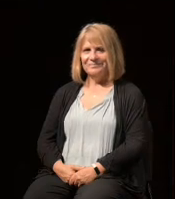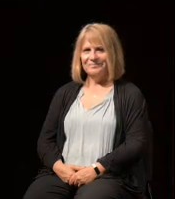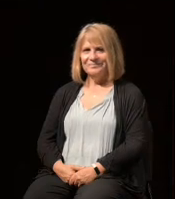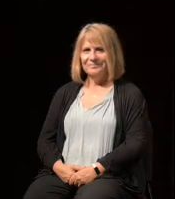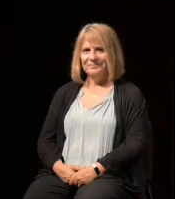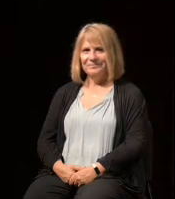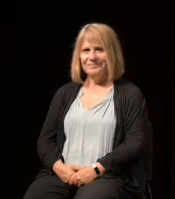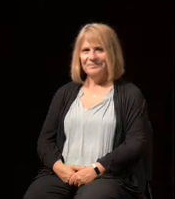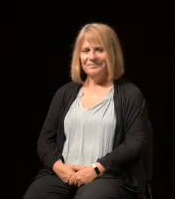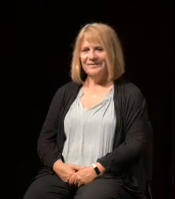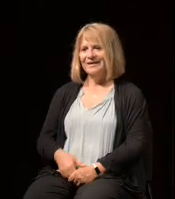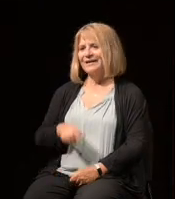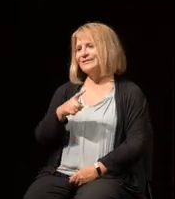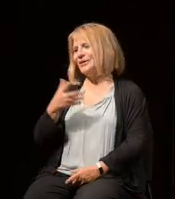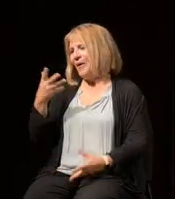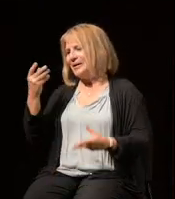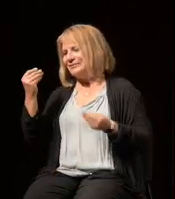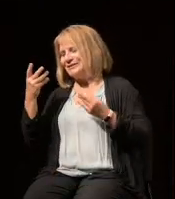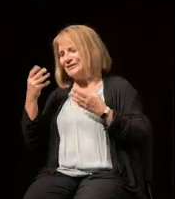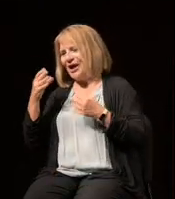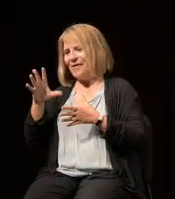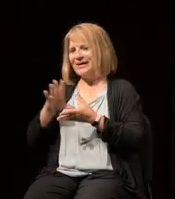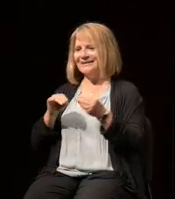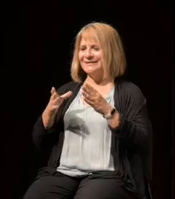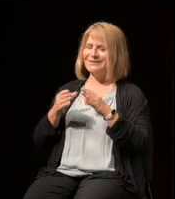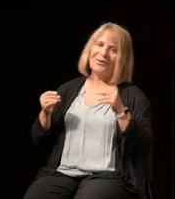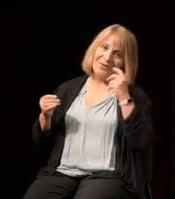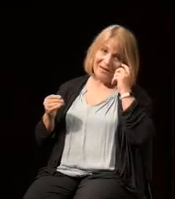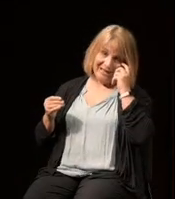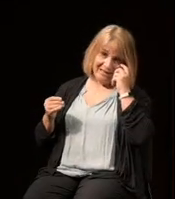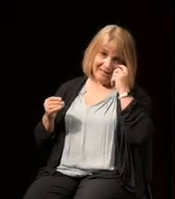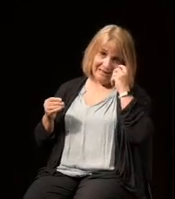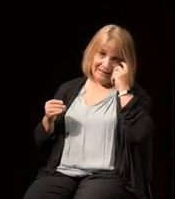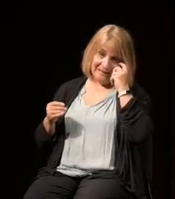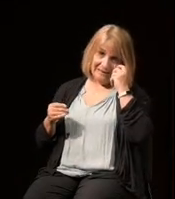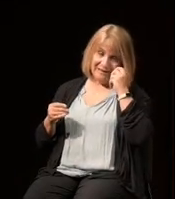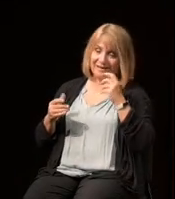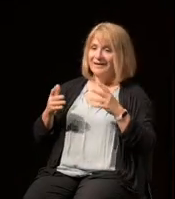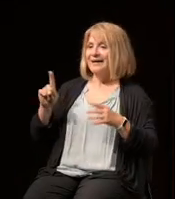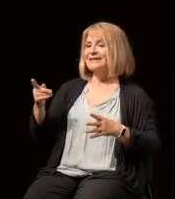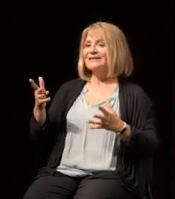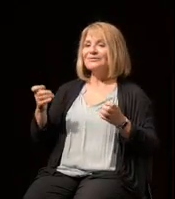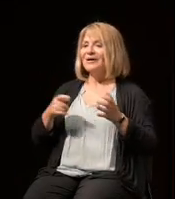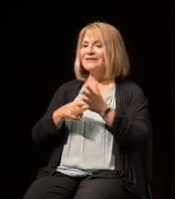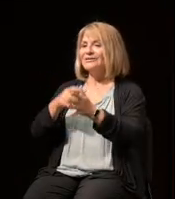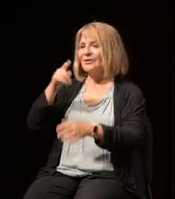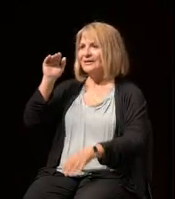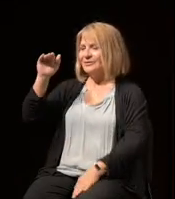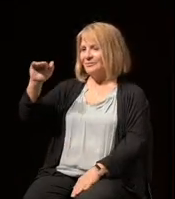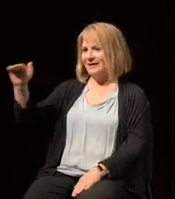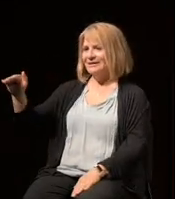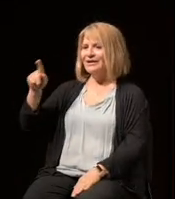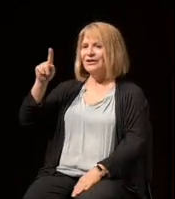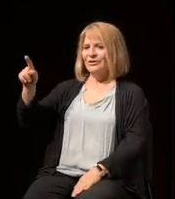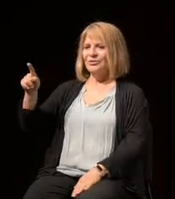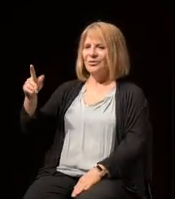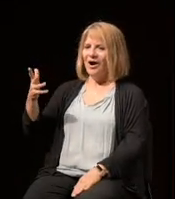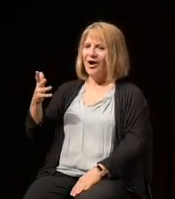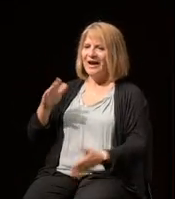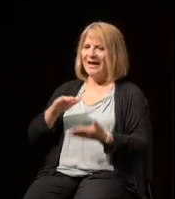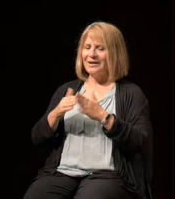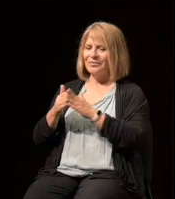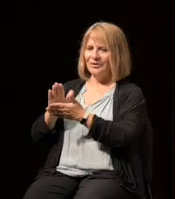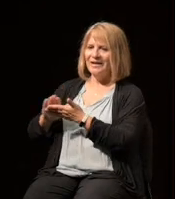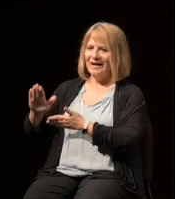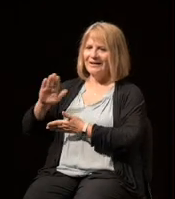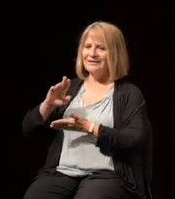So he was sharing his story. I brought that out to say, to just remind you, you're a comprehensive community college. That means you